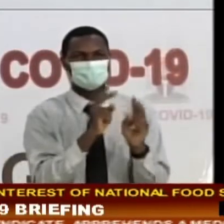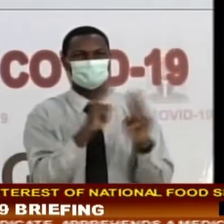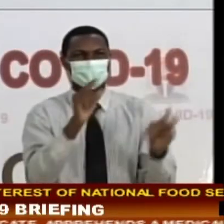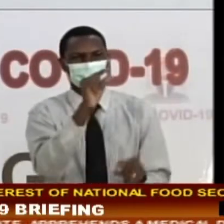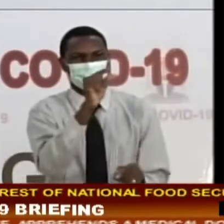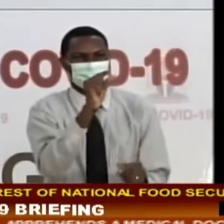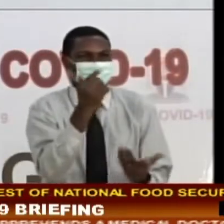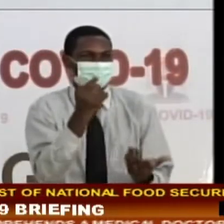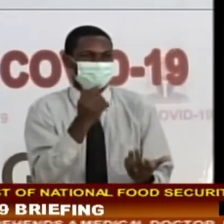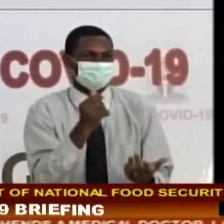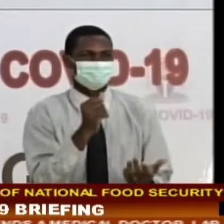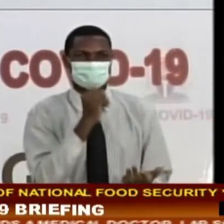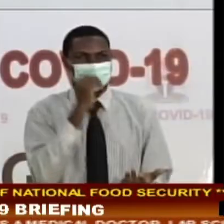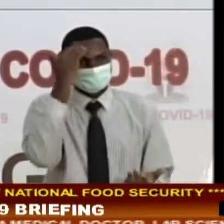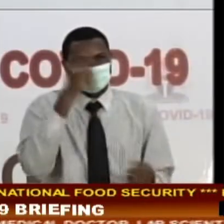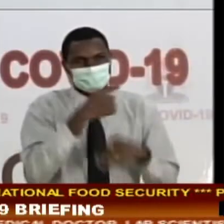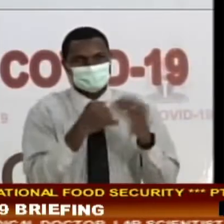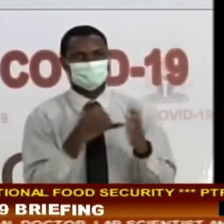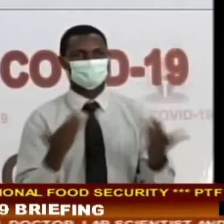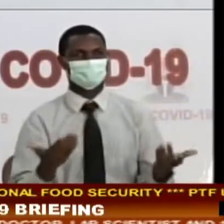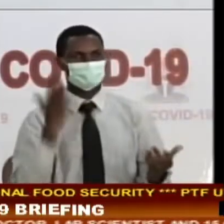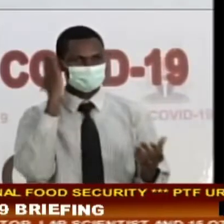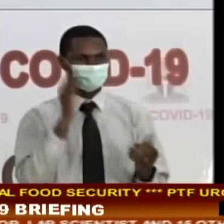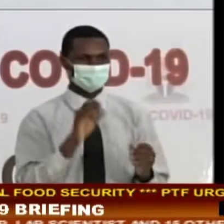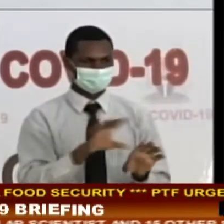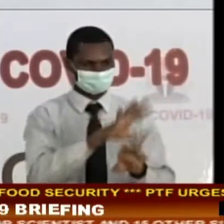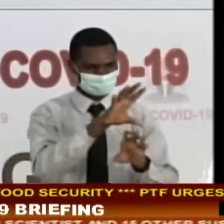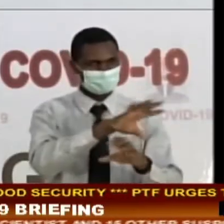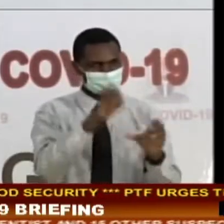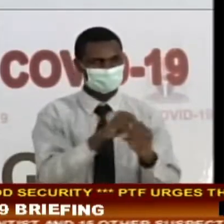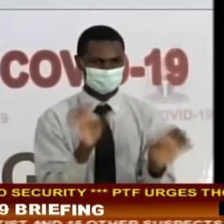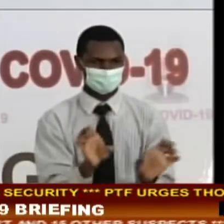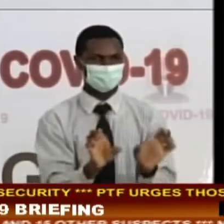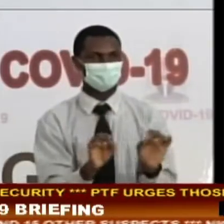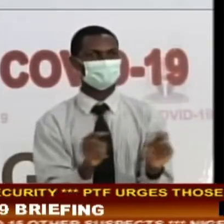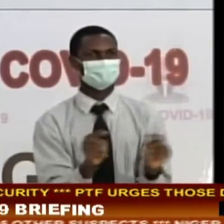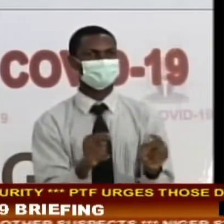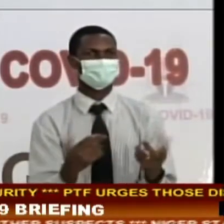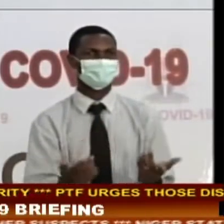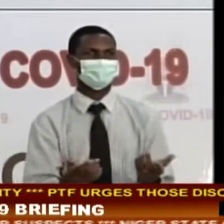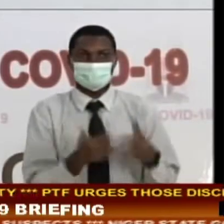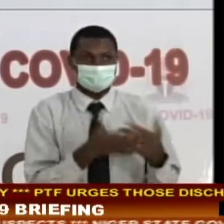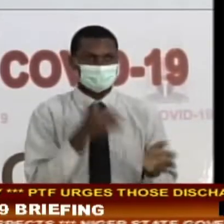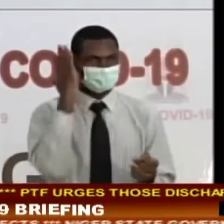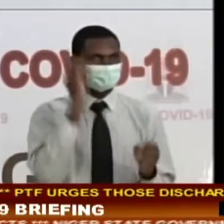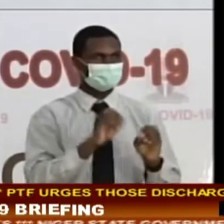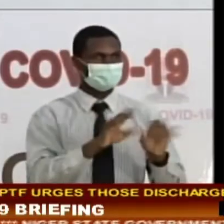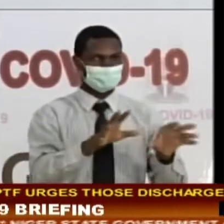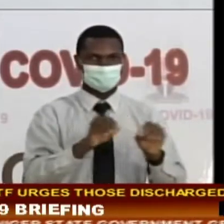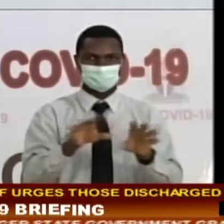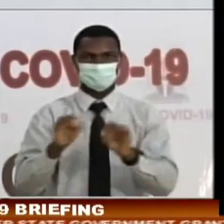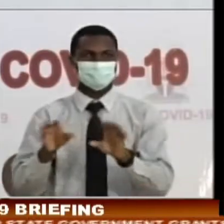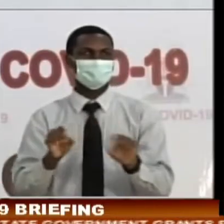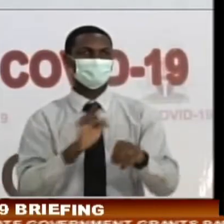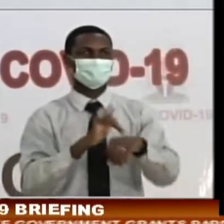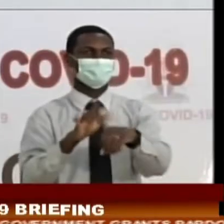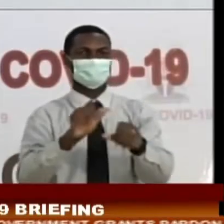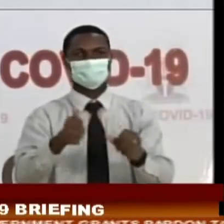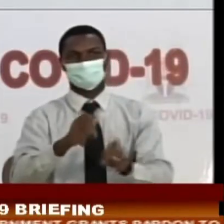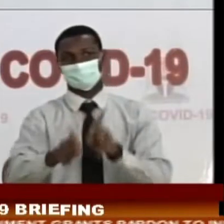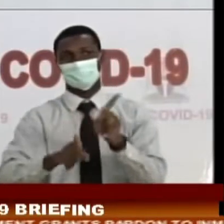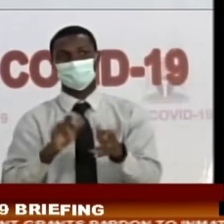to stop their normal activities but nevertheless they could still transmit covid infection and that's